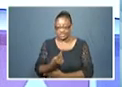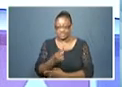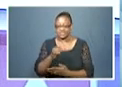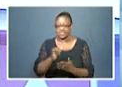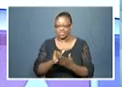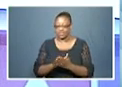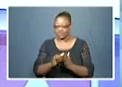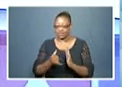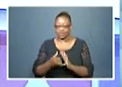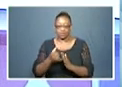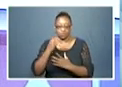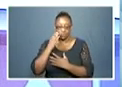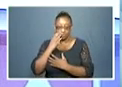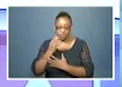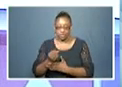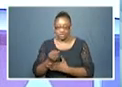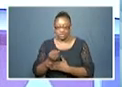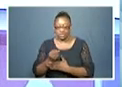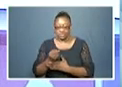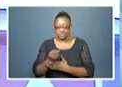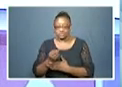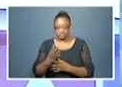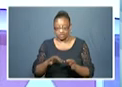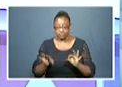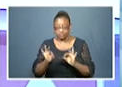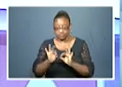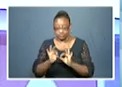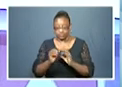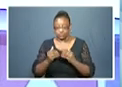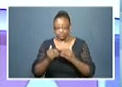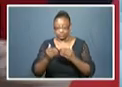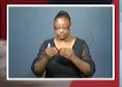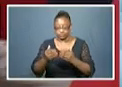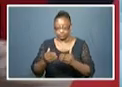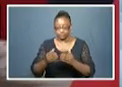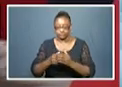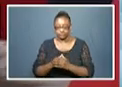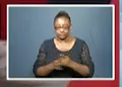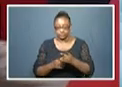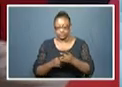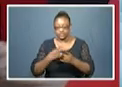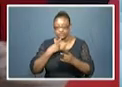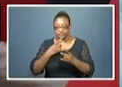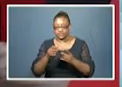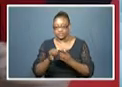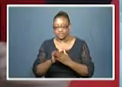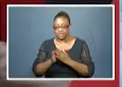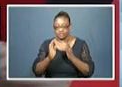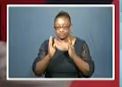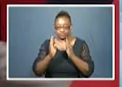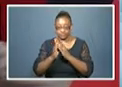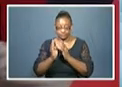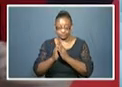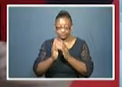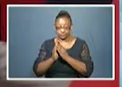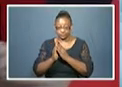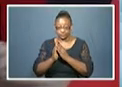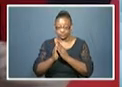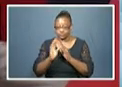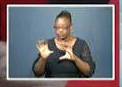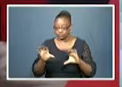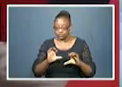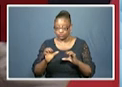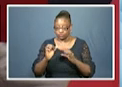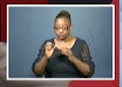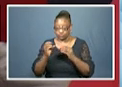was significant to move the organization forward. The conclave was designed to do a number of things. One,